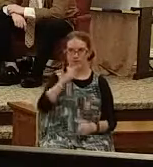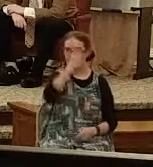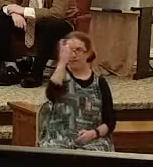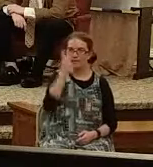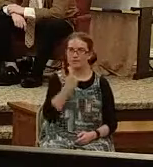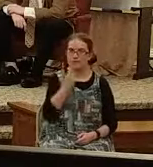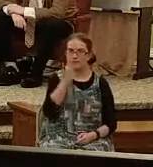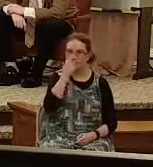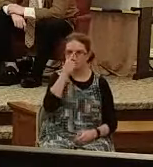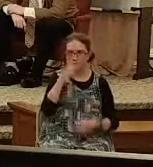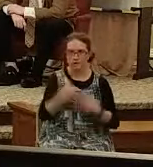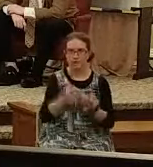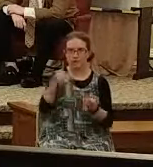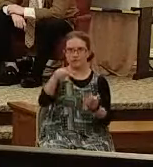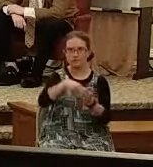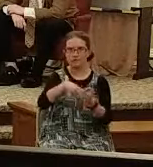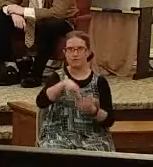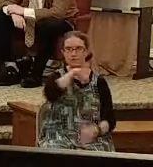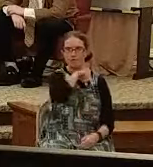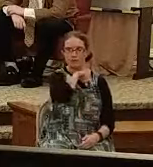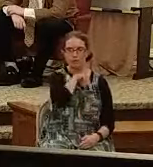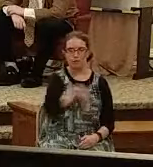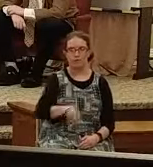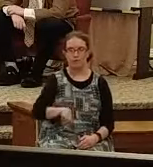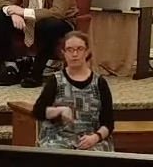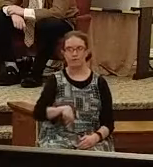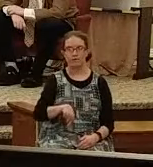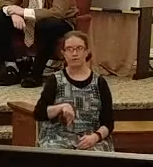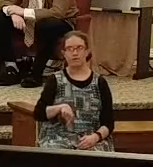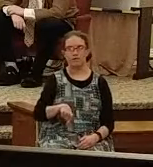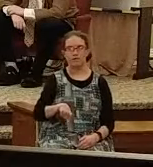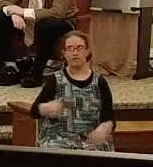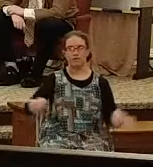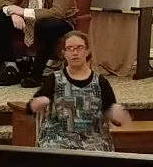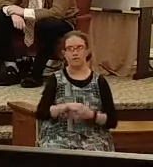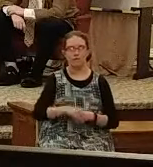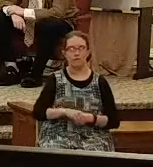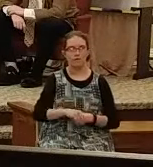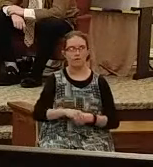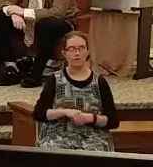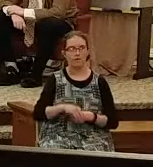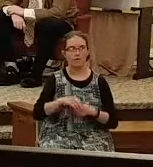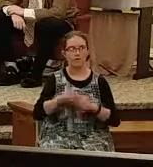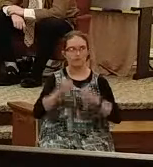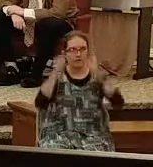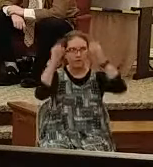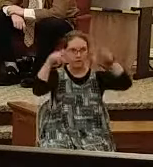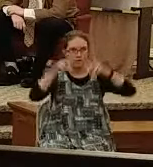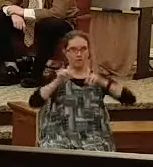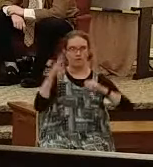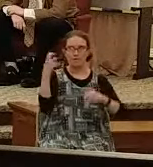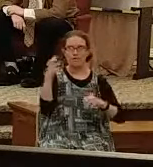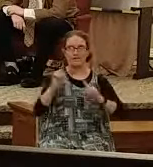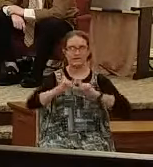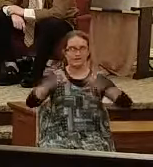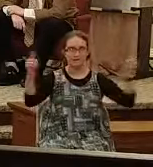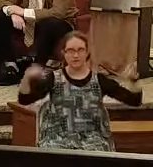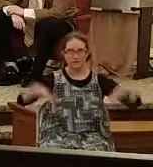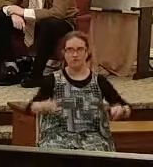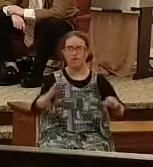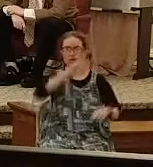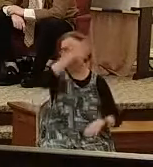directly how he stood on homosexuality. And he sidestepped the question 15 different ways.